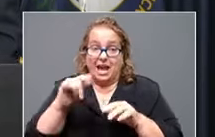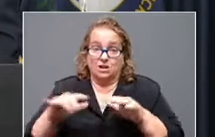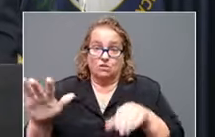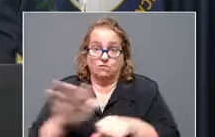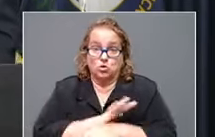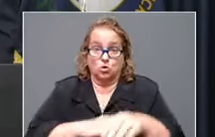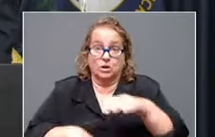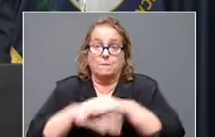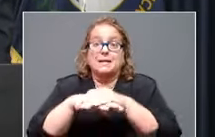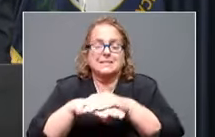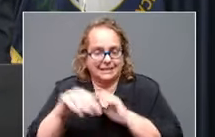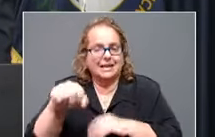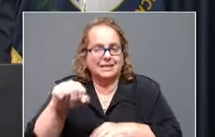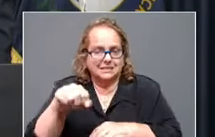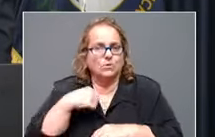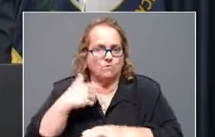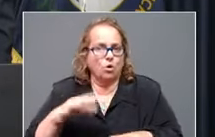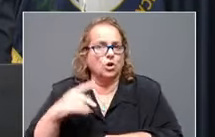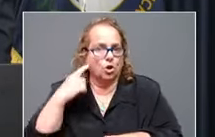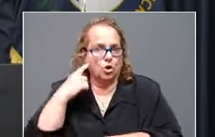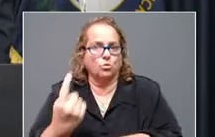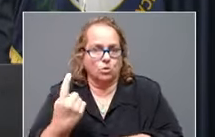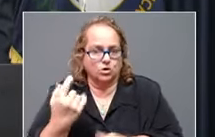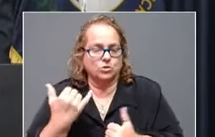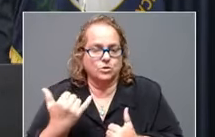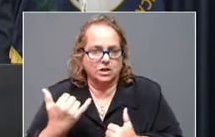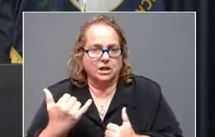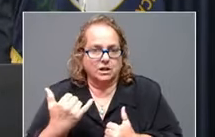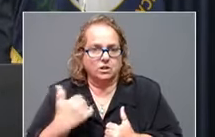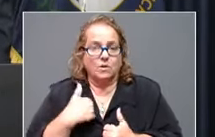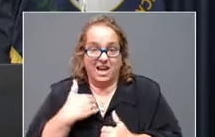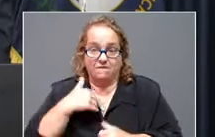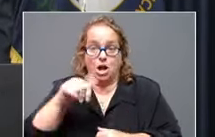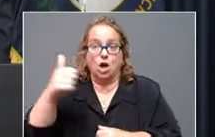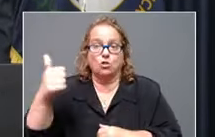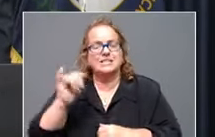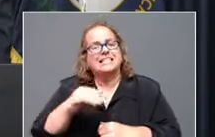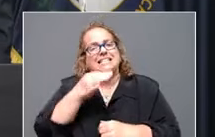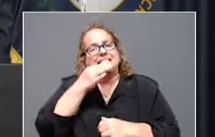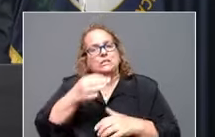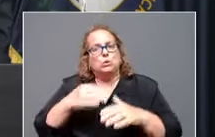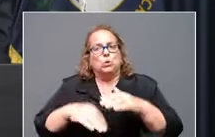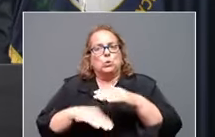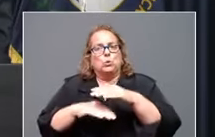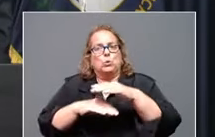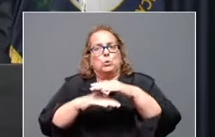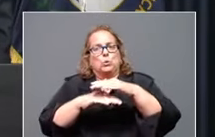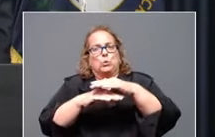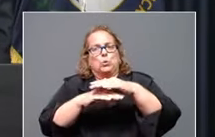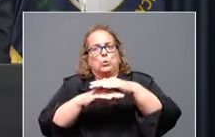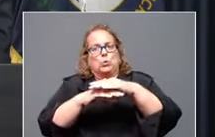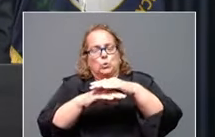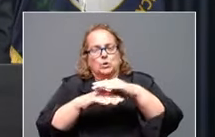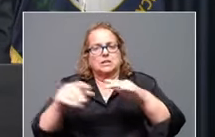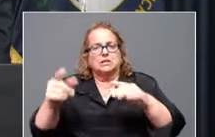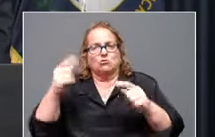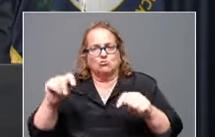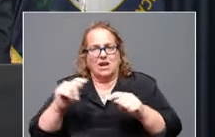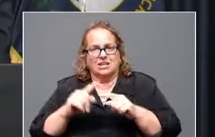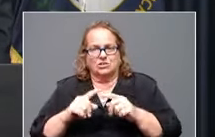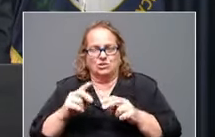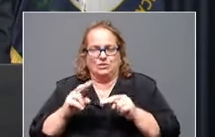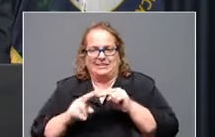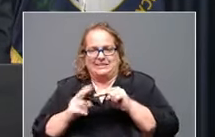We heard about one today. I think we have others that are scaling some things back. But again, we don't